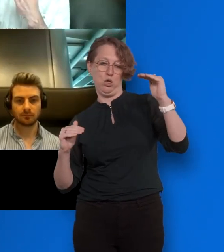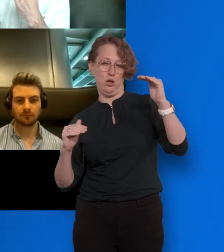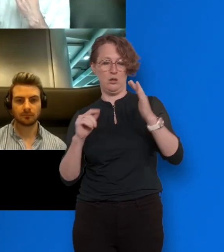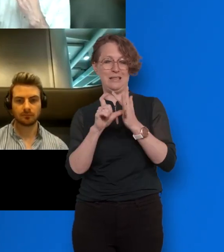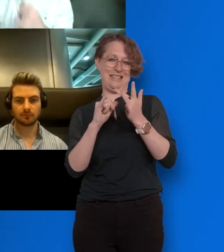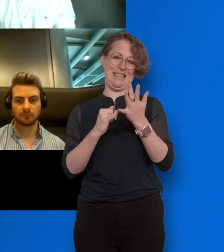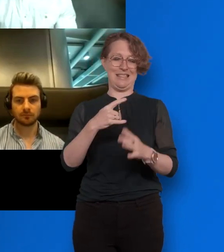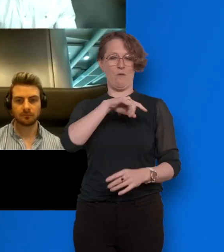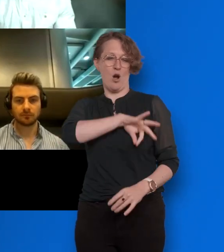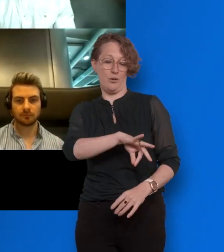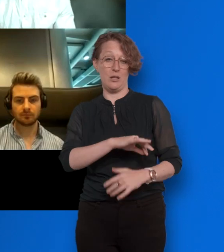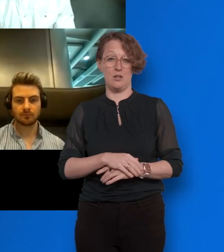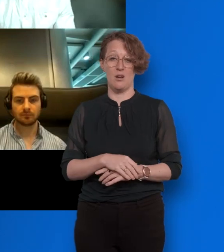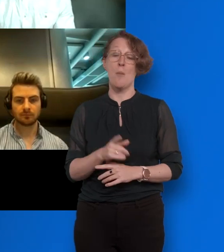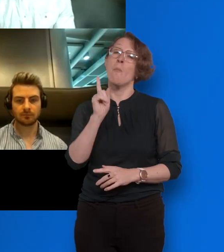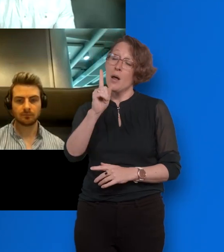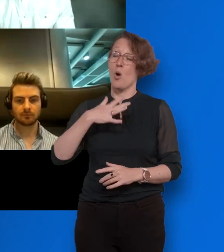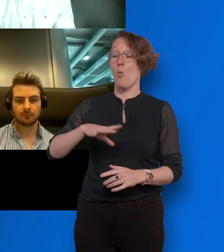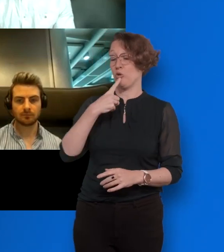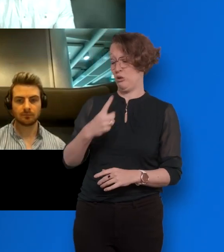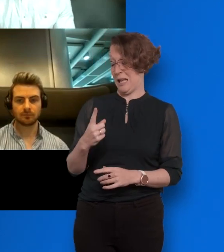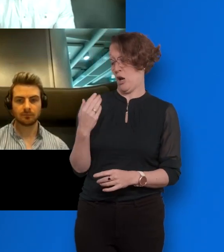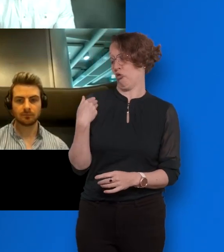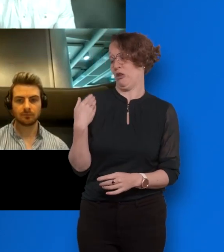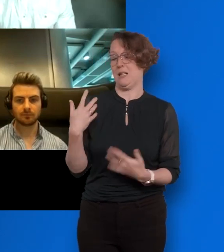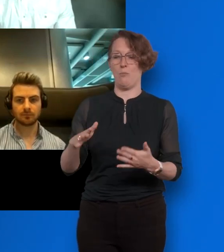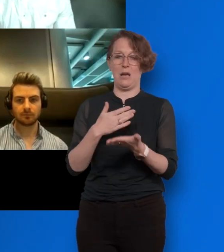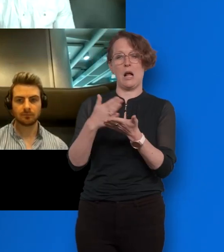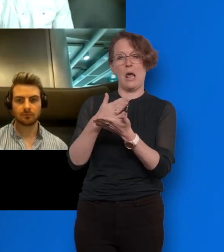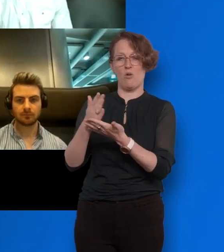that we have recently clarified our